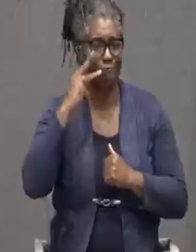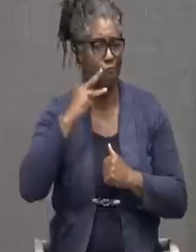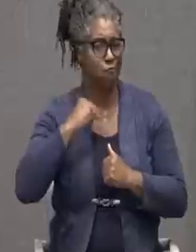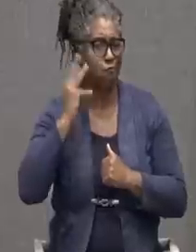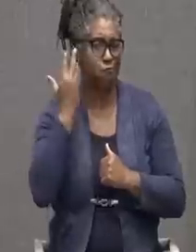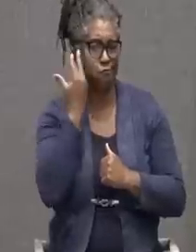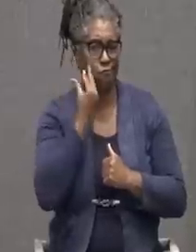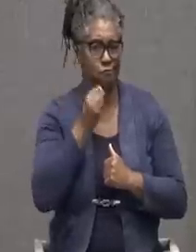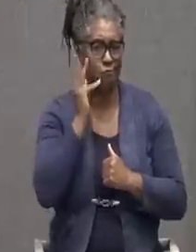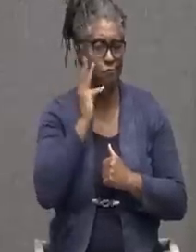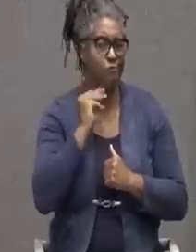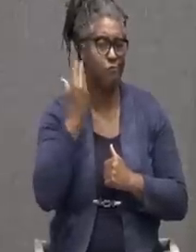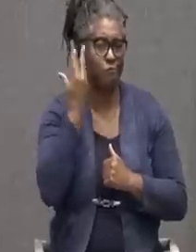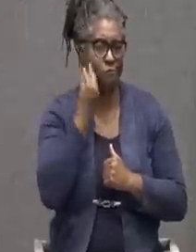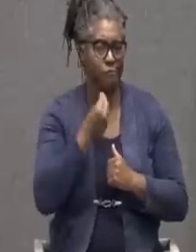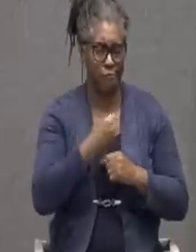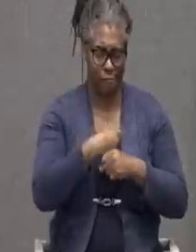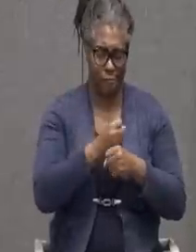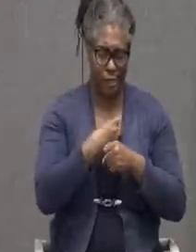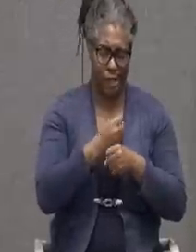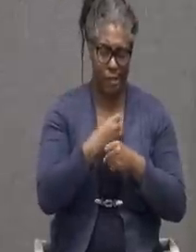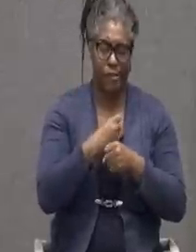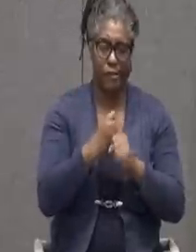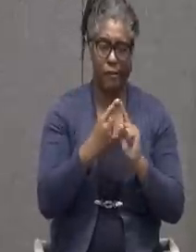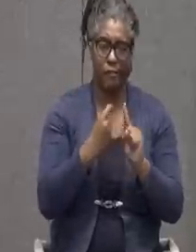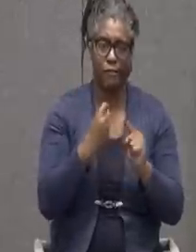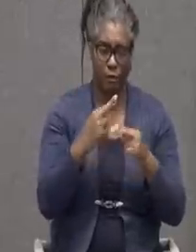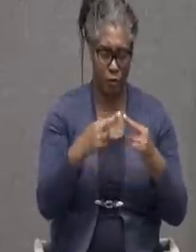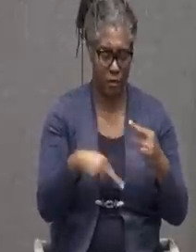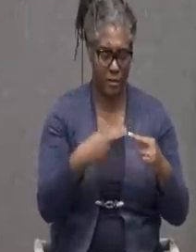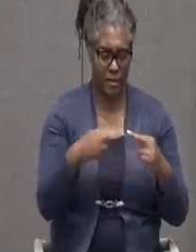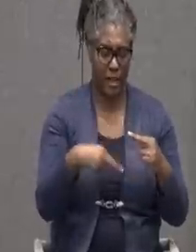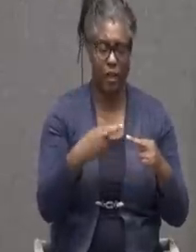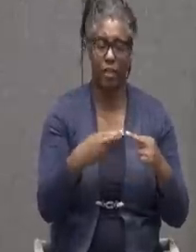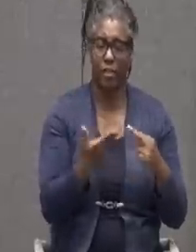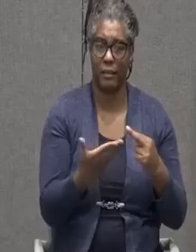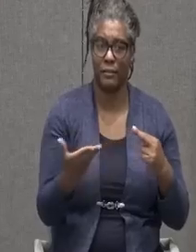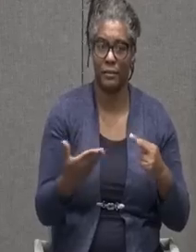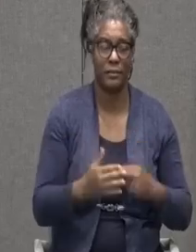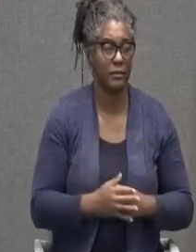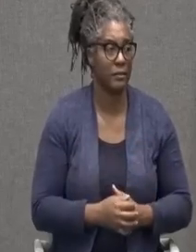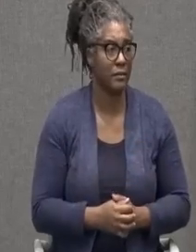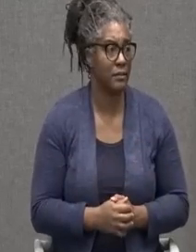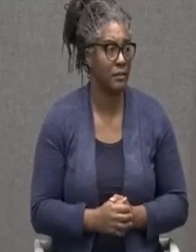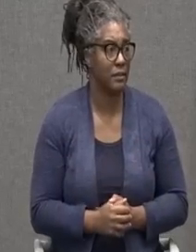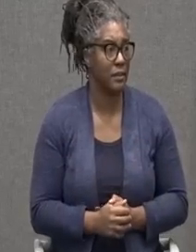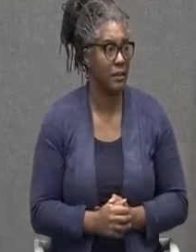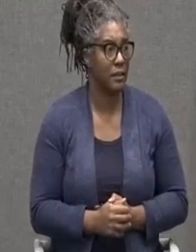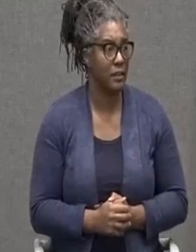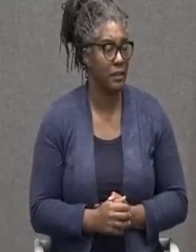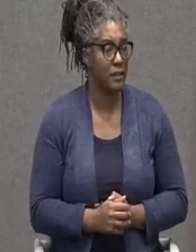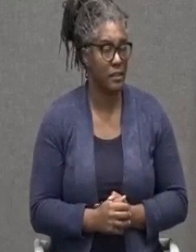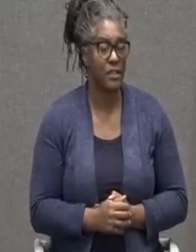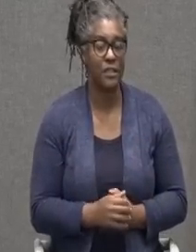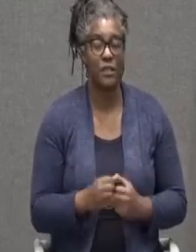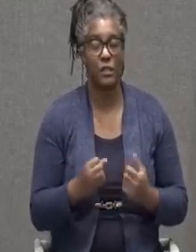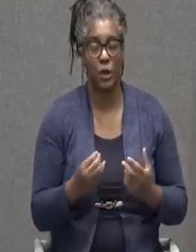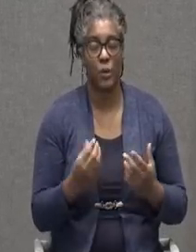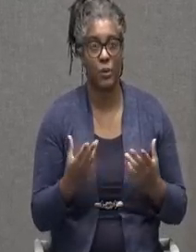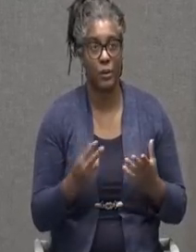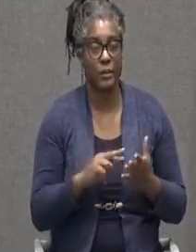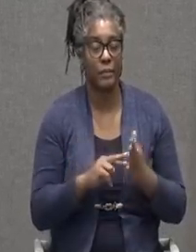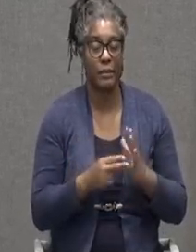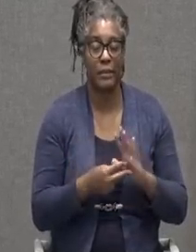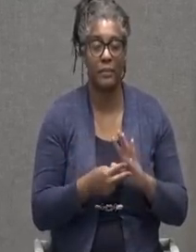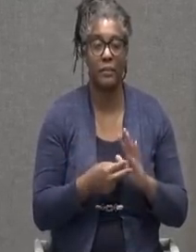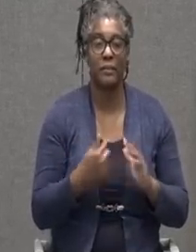making things out of recycled material. I'm going to use scissors just to kind of straighten this out. So I